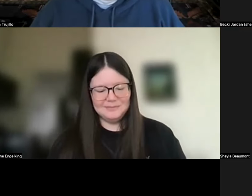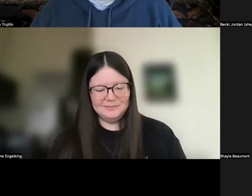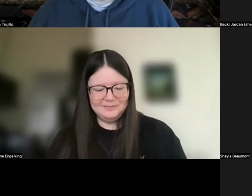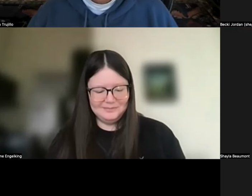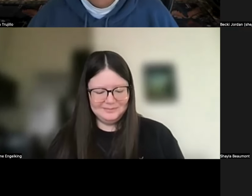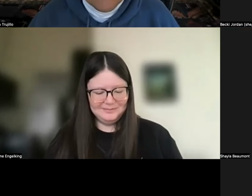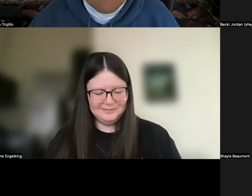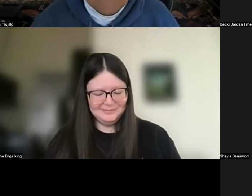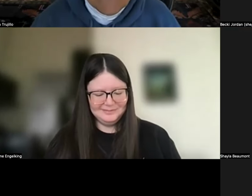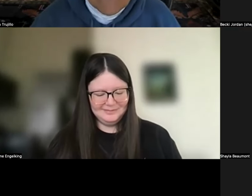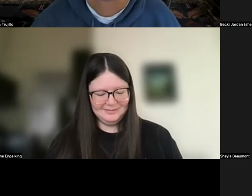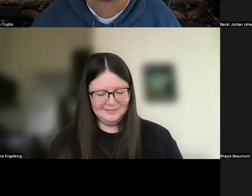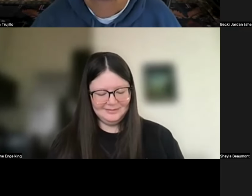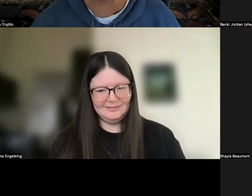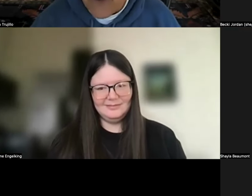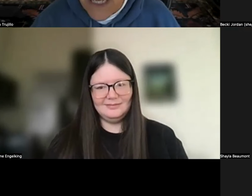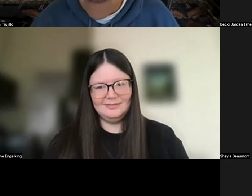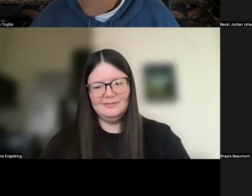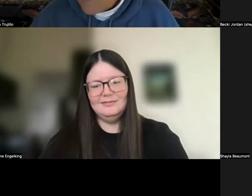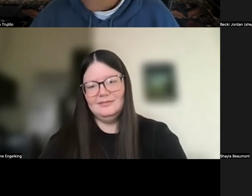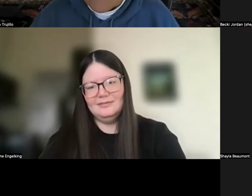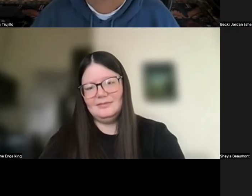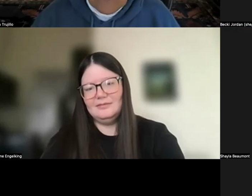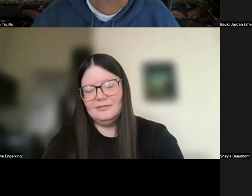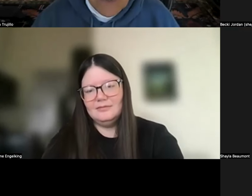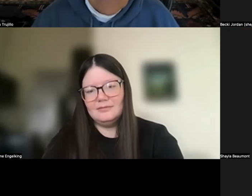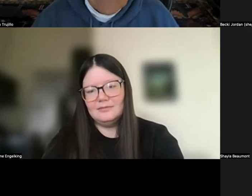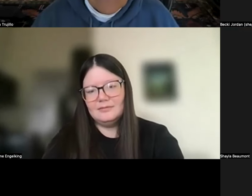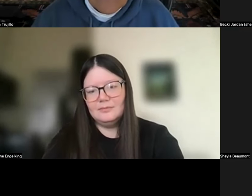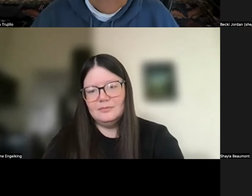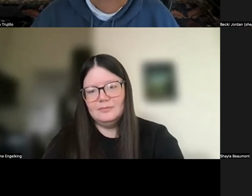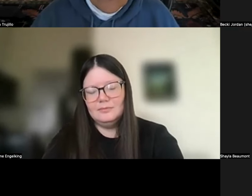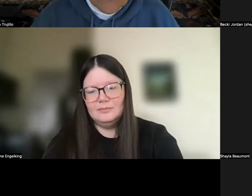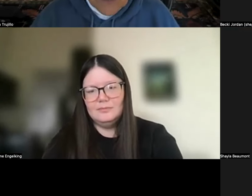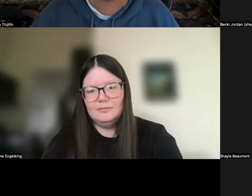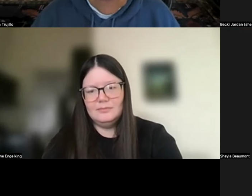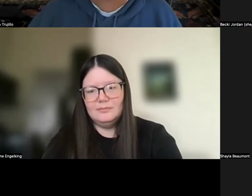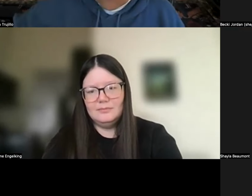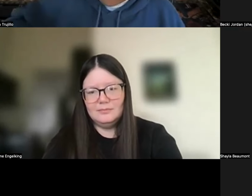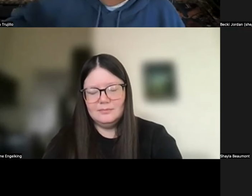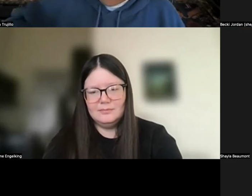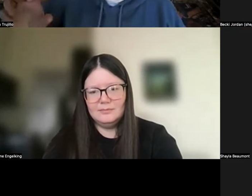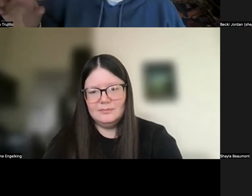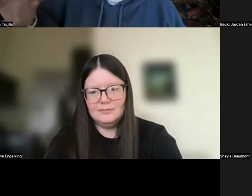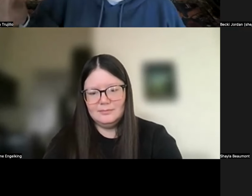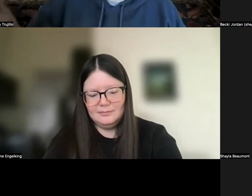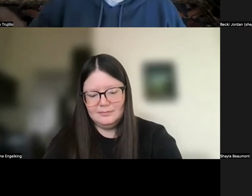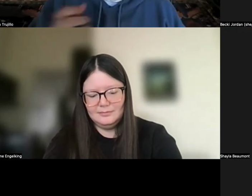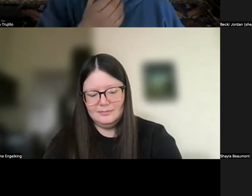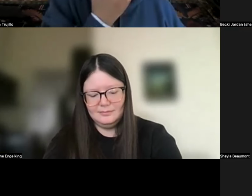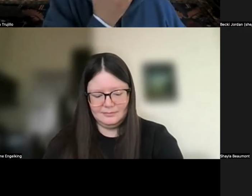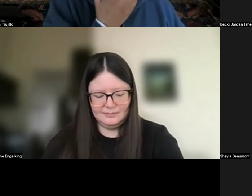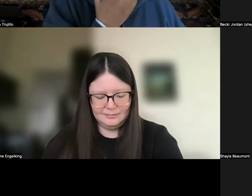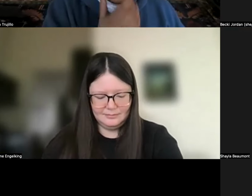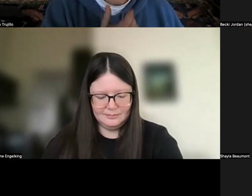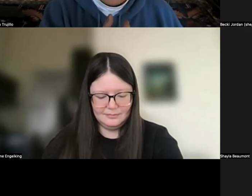asking. But so we have like this video, we have it for like it showed, we have an example